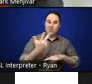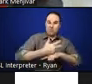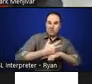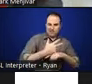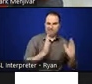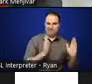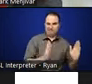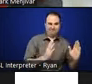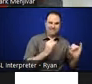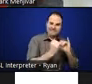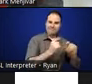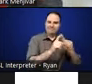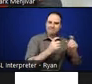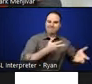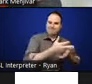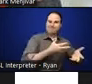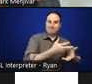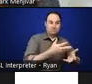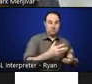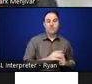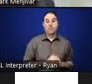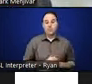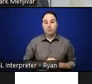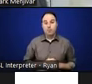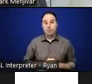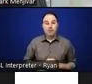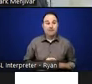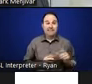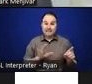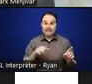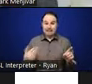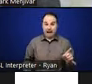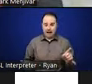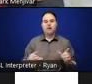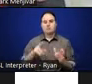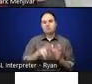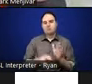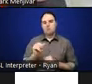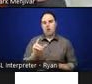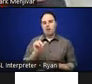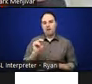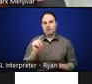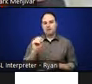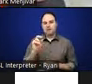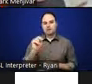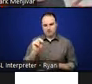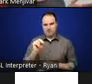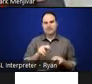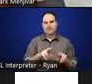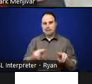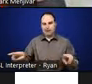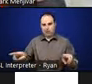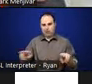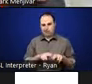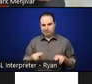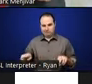like, what, what can I begin to do with this? He was buried in Arlington National Cemetery. And so there was about an eight month delay between when he